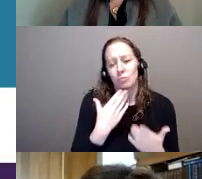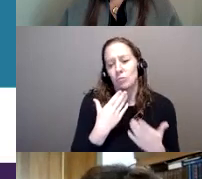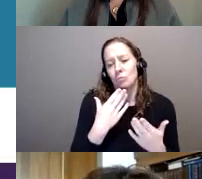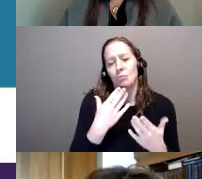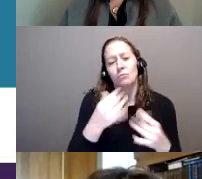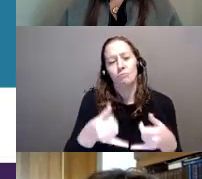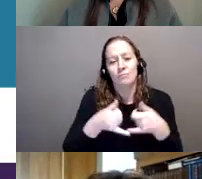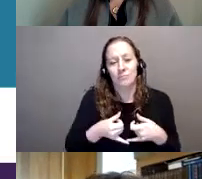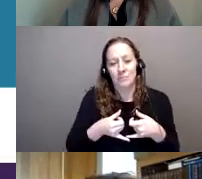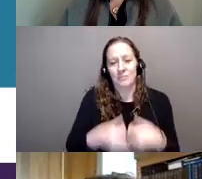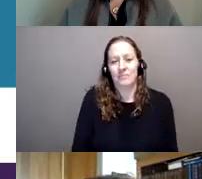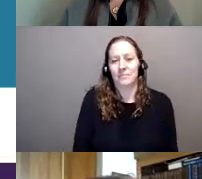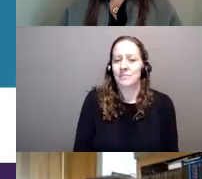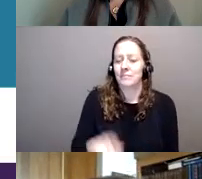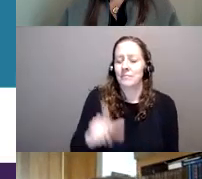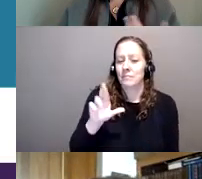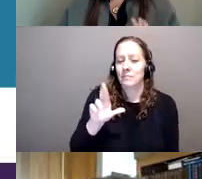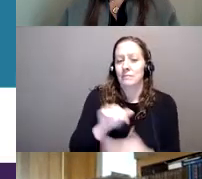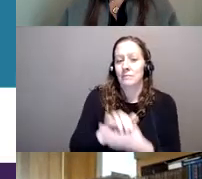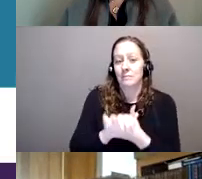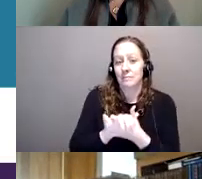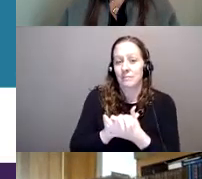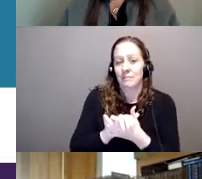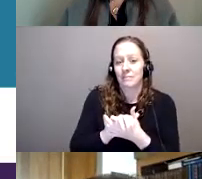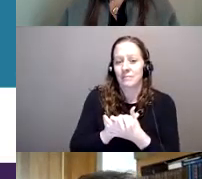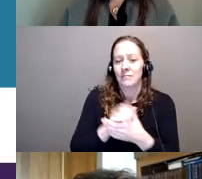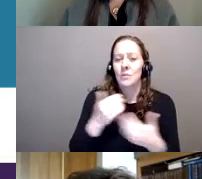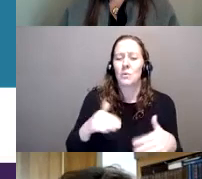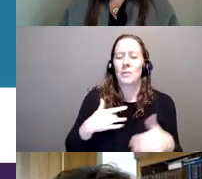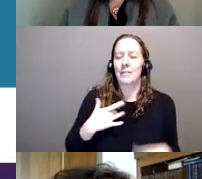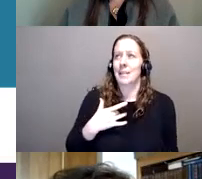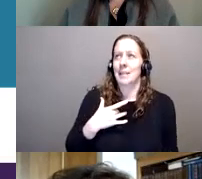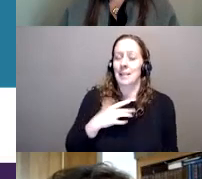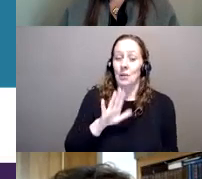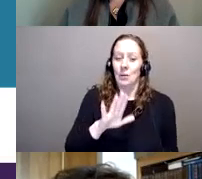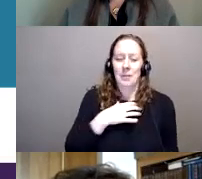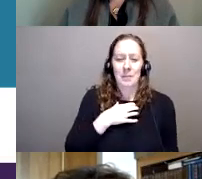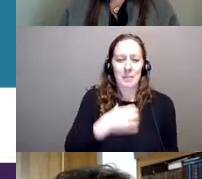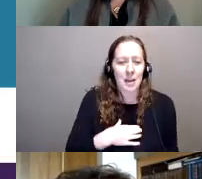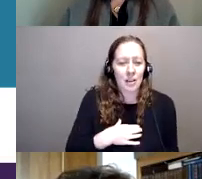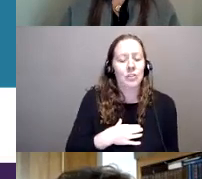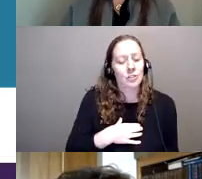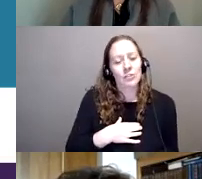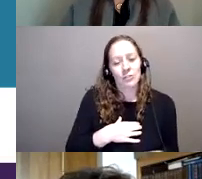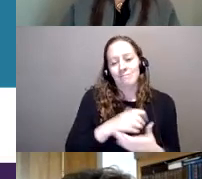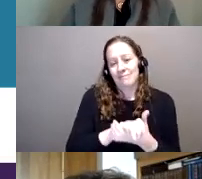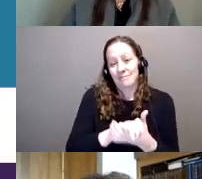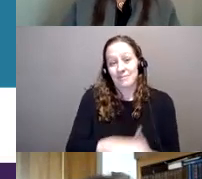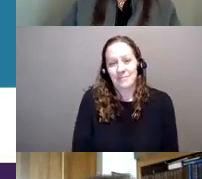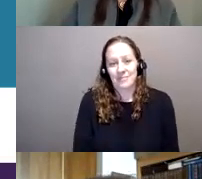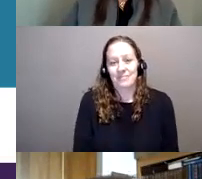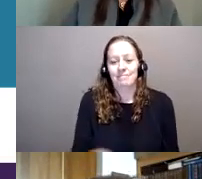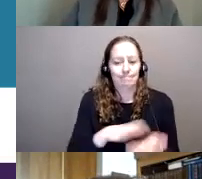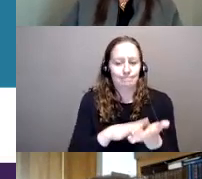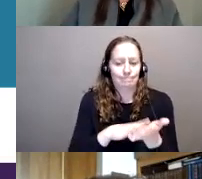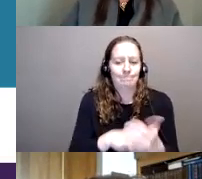award. Congratulations, and I can sense your passion, which is remarkable. Congratulations. Well